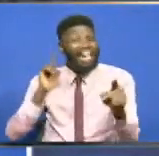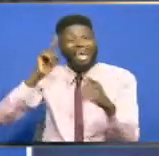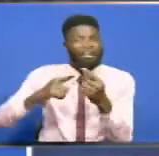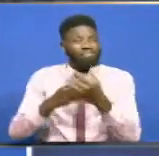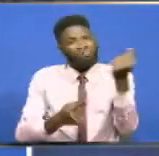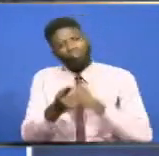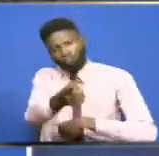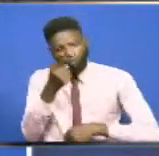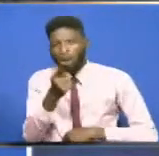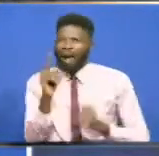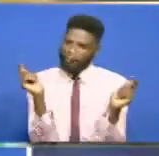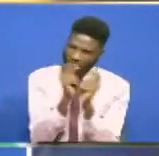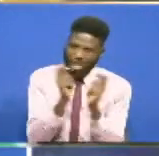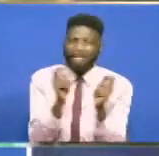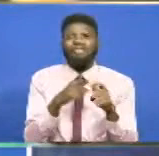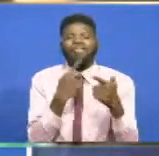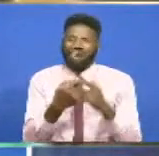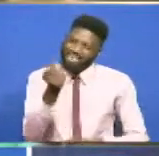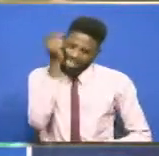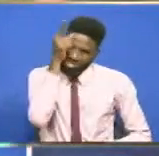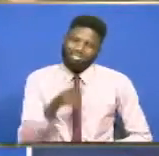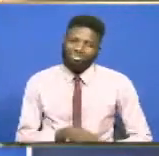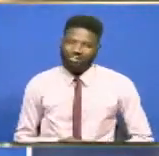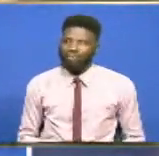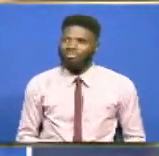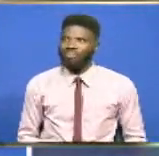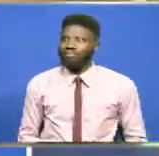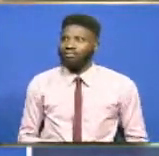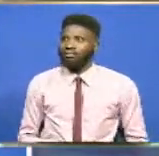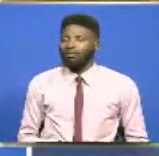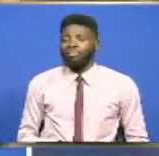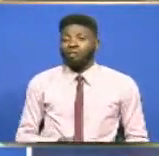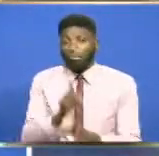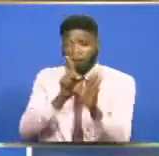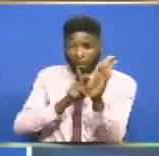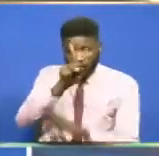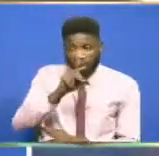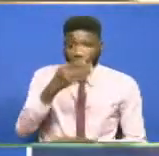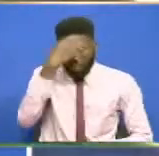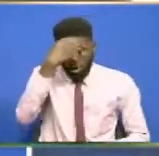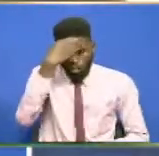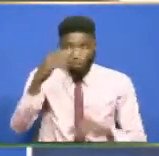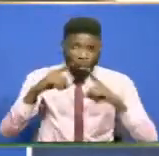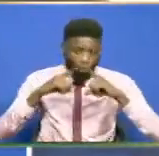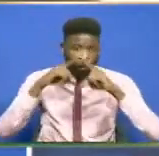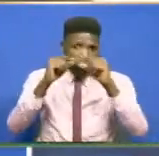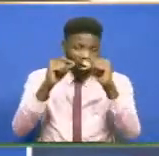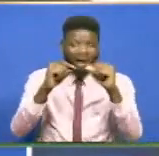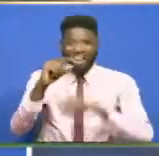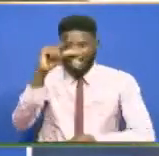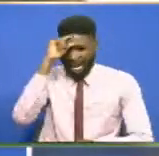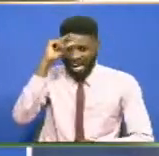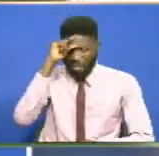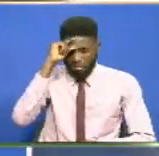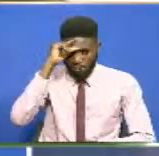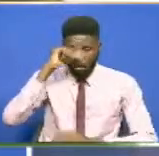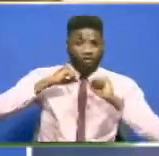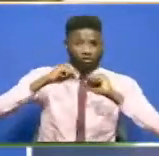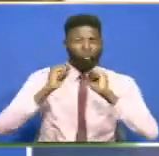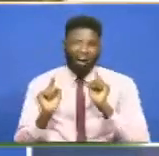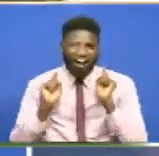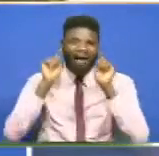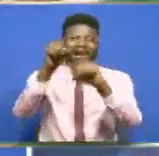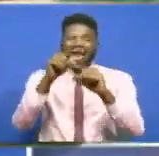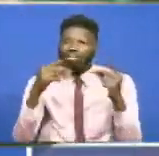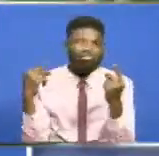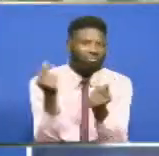that the child can know this one is a no-go. Profesa Magoha alisema maafisa wa serikali watafanya ziara zisizopangwa shuleni katika juhudi